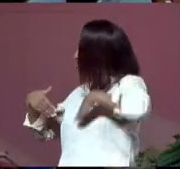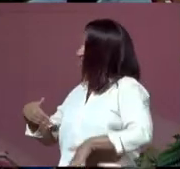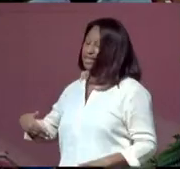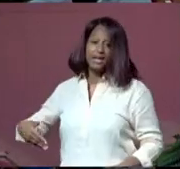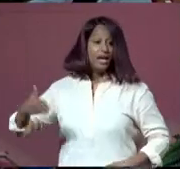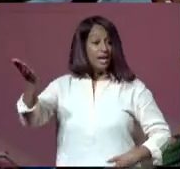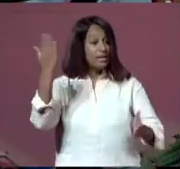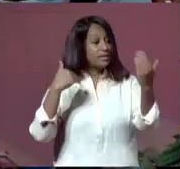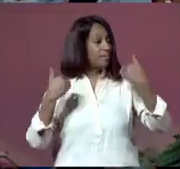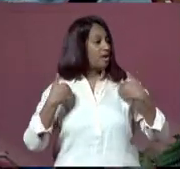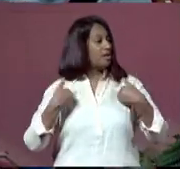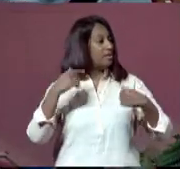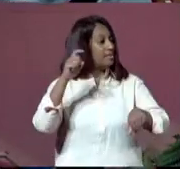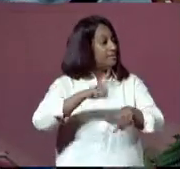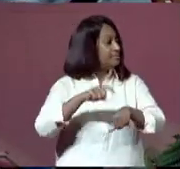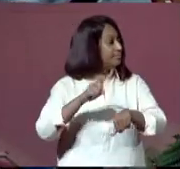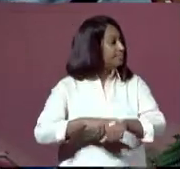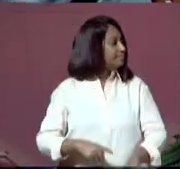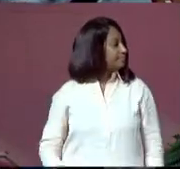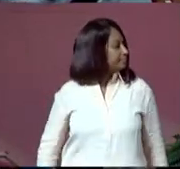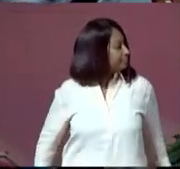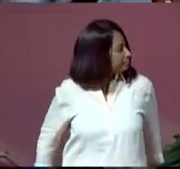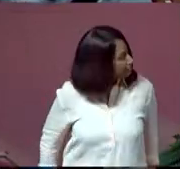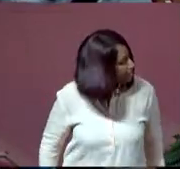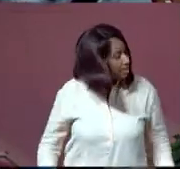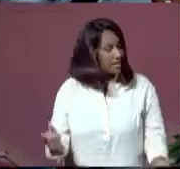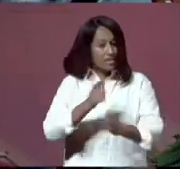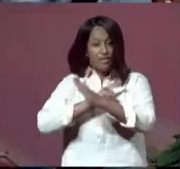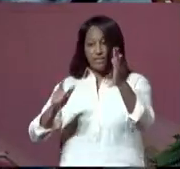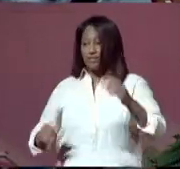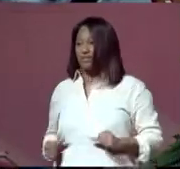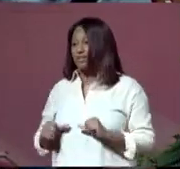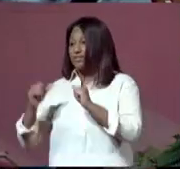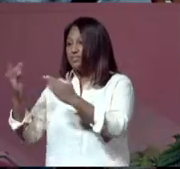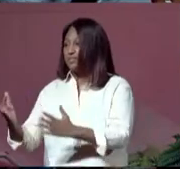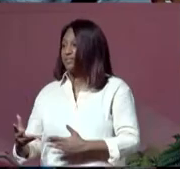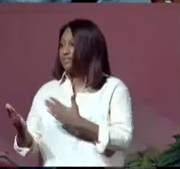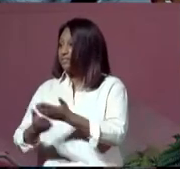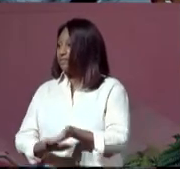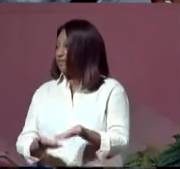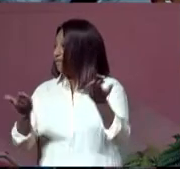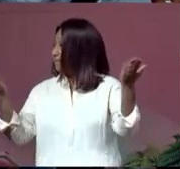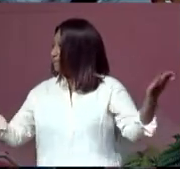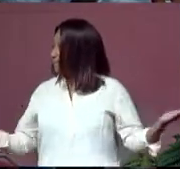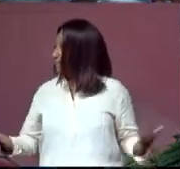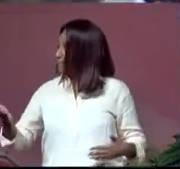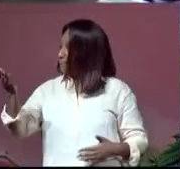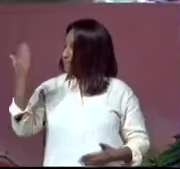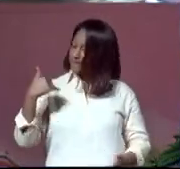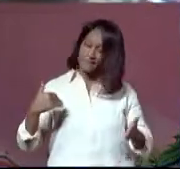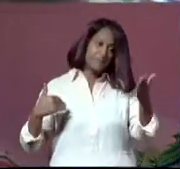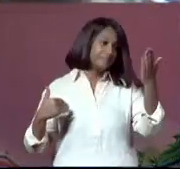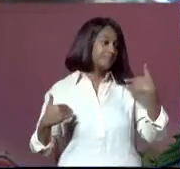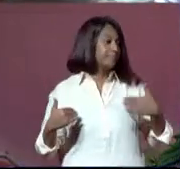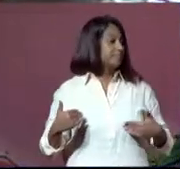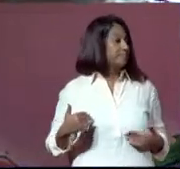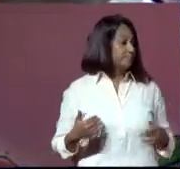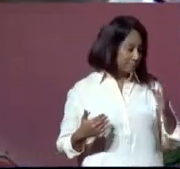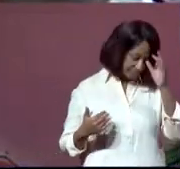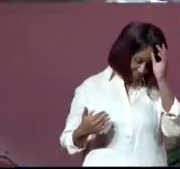Still got time. The Lord is still waiting on you. Come on. Come on.